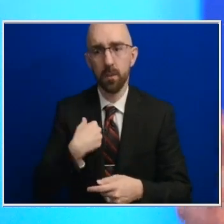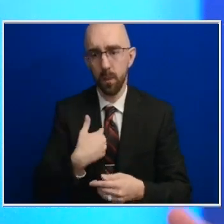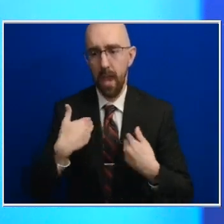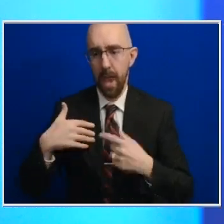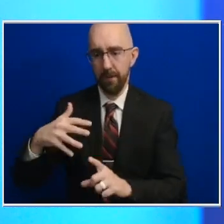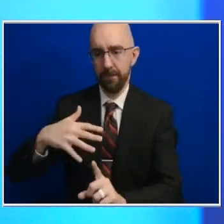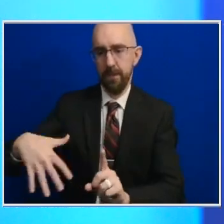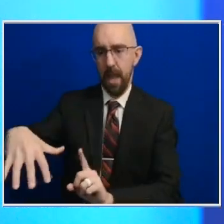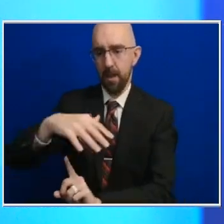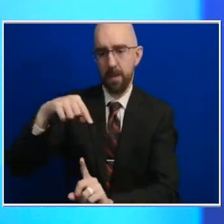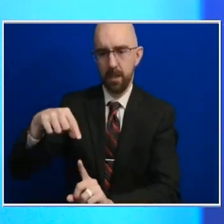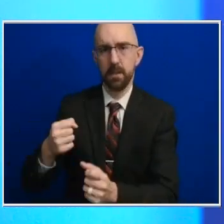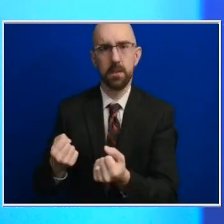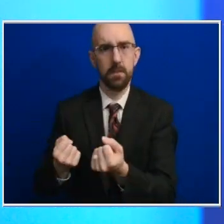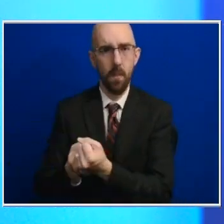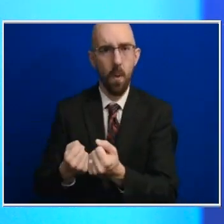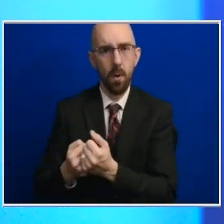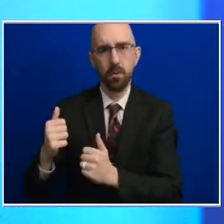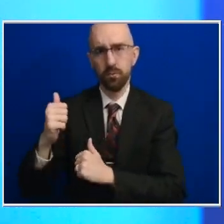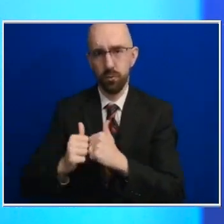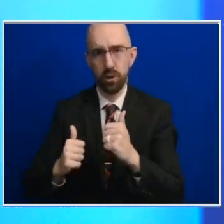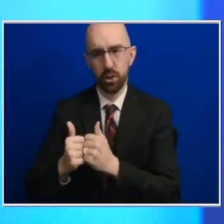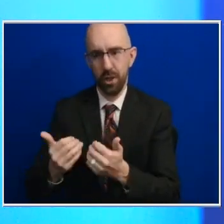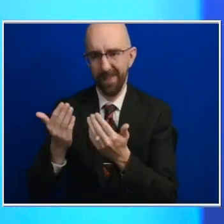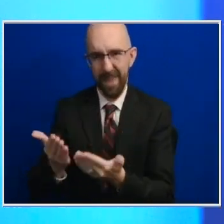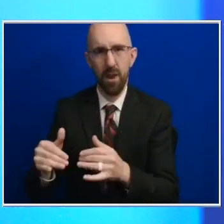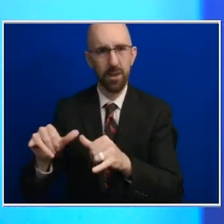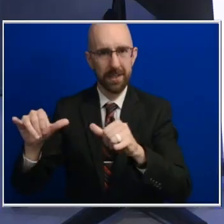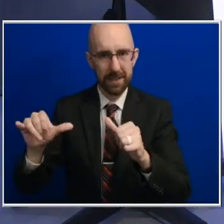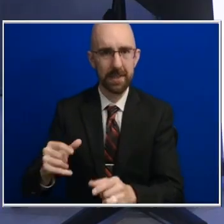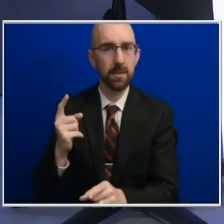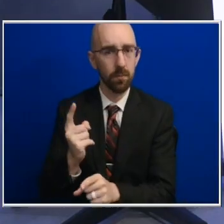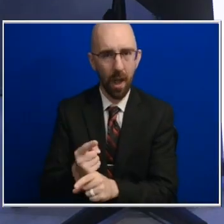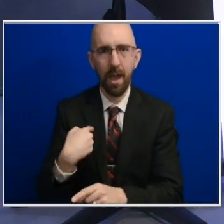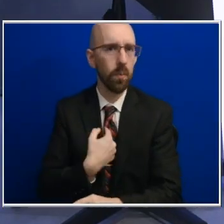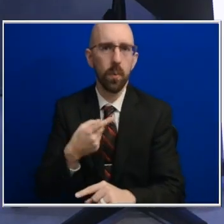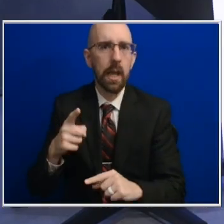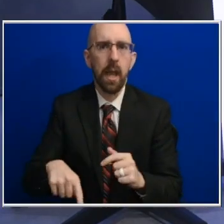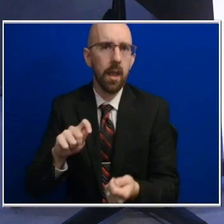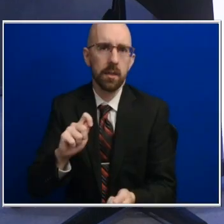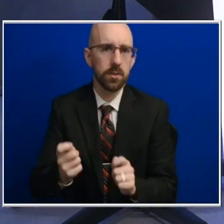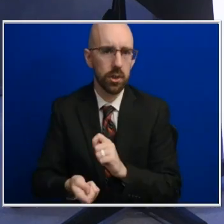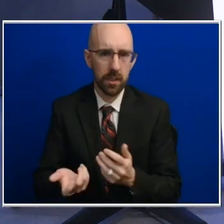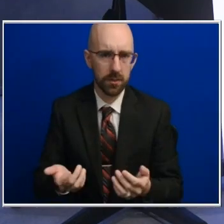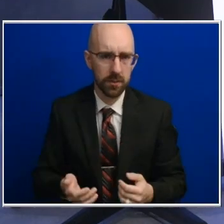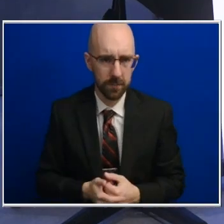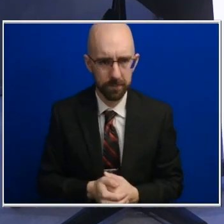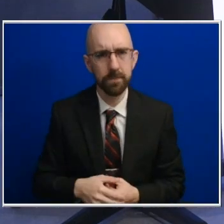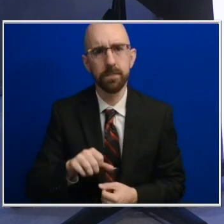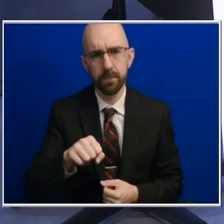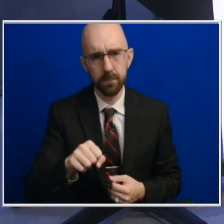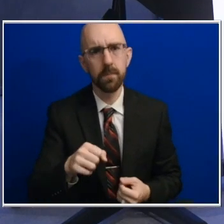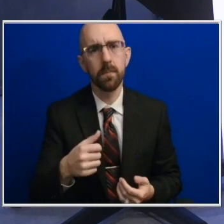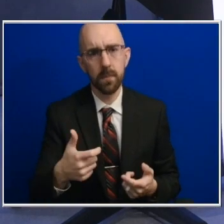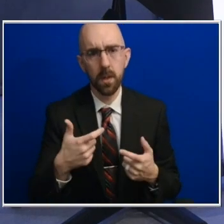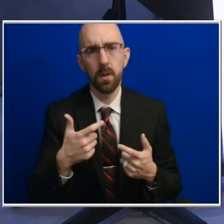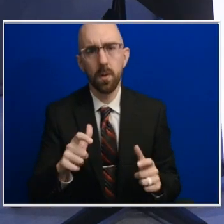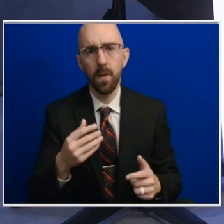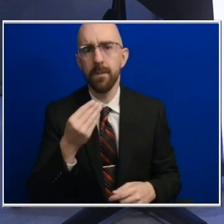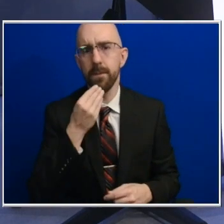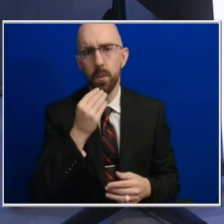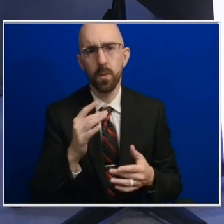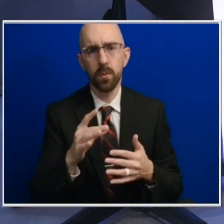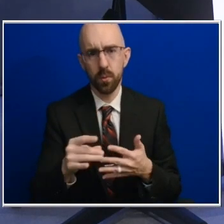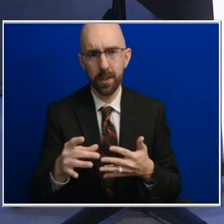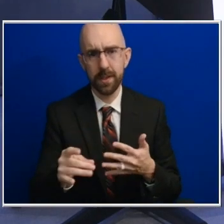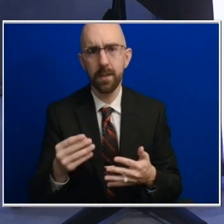supportive structure, it's going to be very hard to make these changes. Yeah, we have to make sure if our food choices and our grocery stores